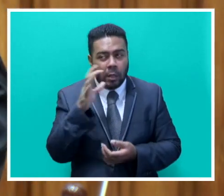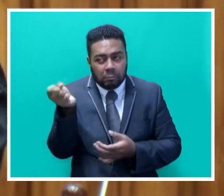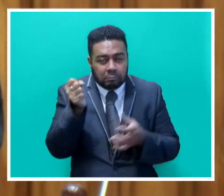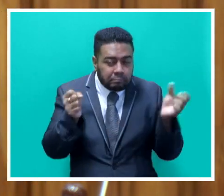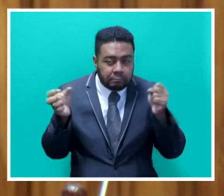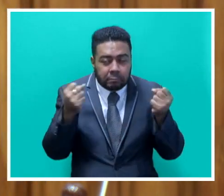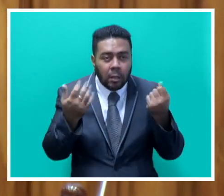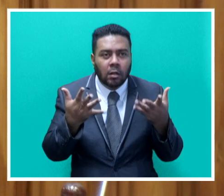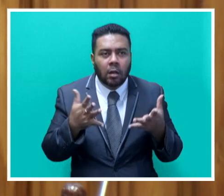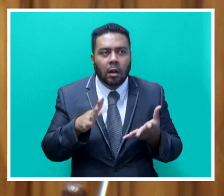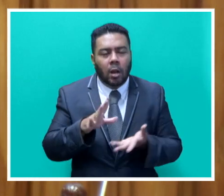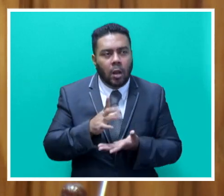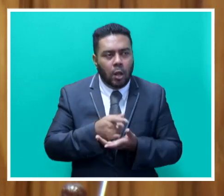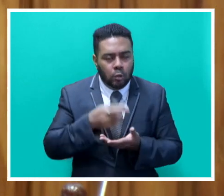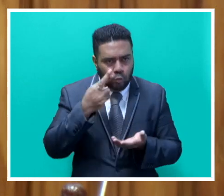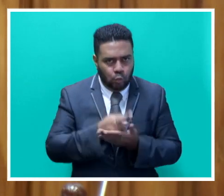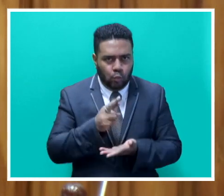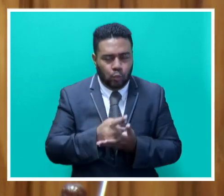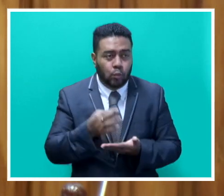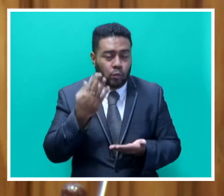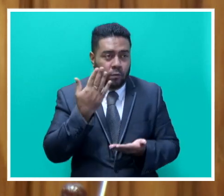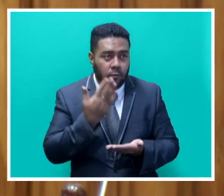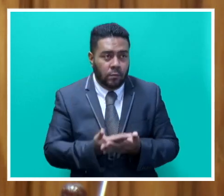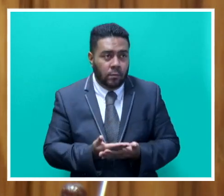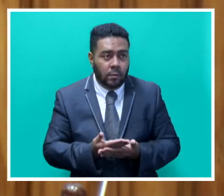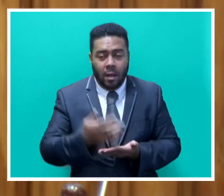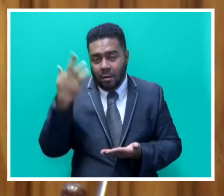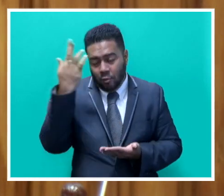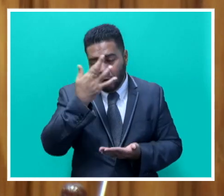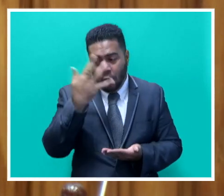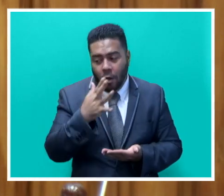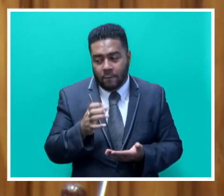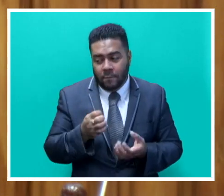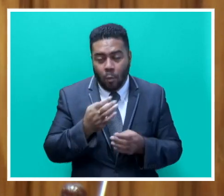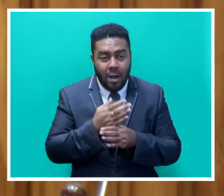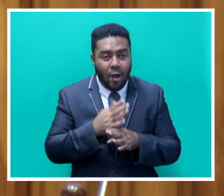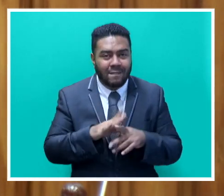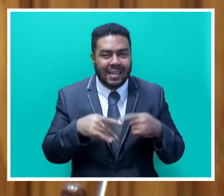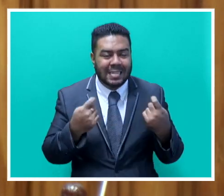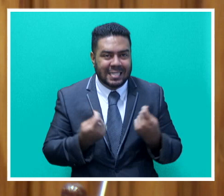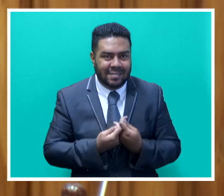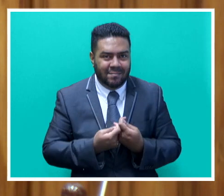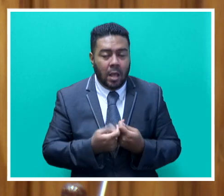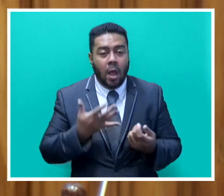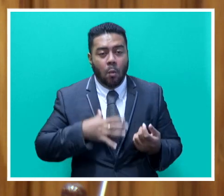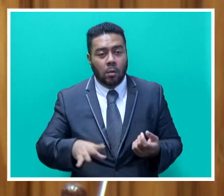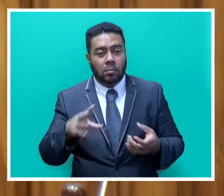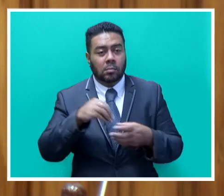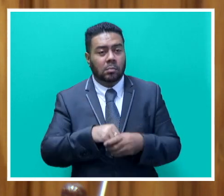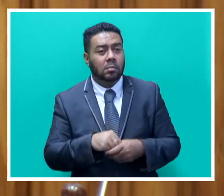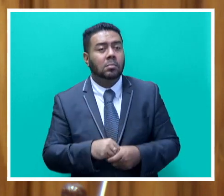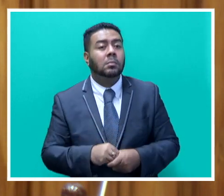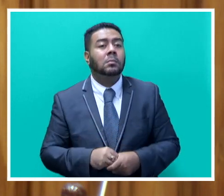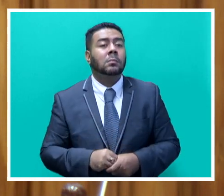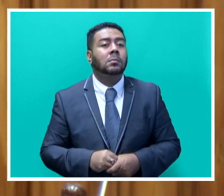even misconstrue facts that are reported correctly, threatening the efforts of our teams. So I want to state and restate the facts about the